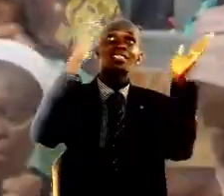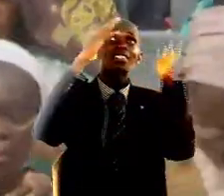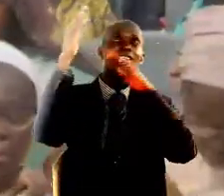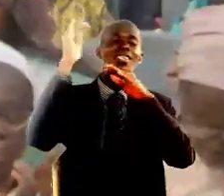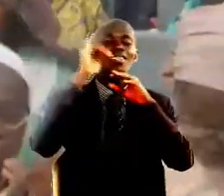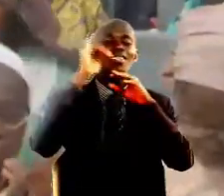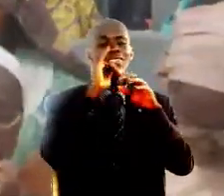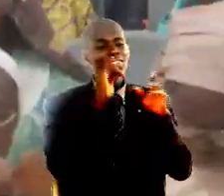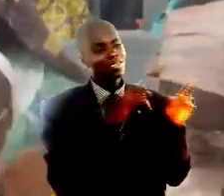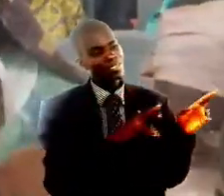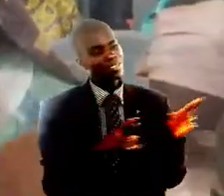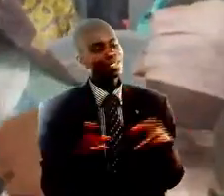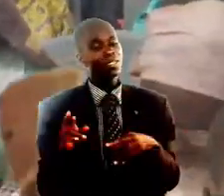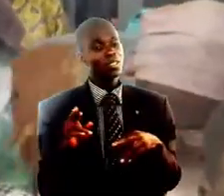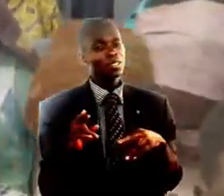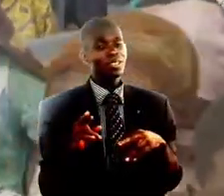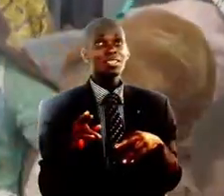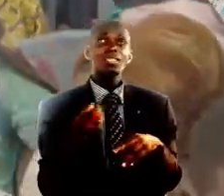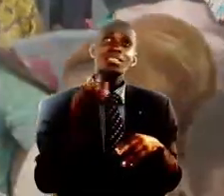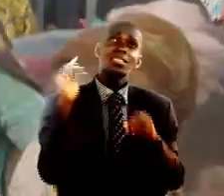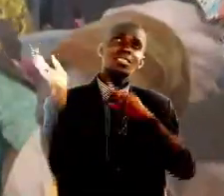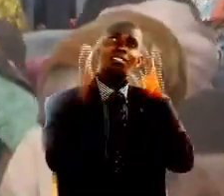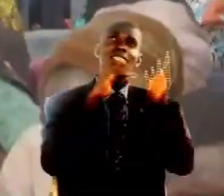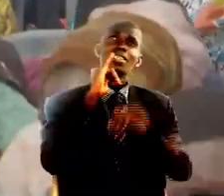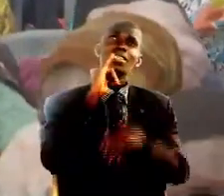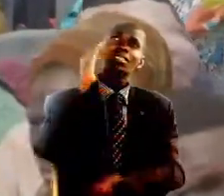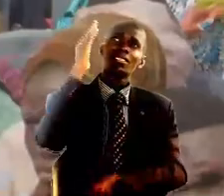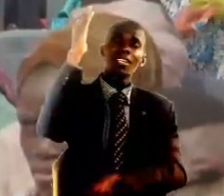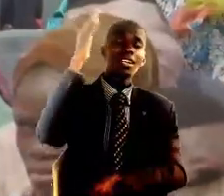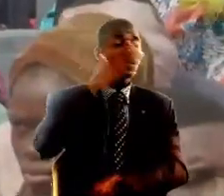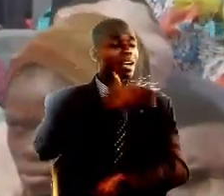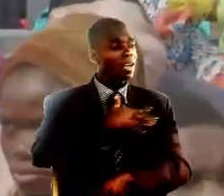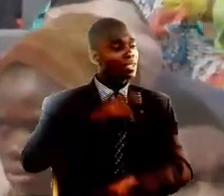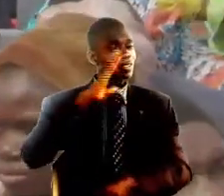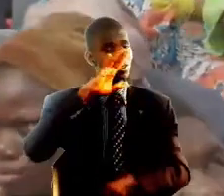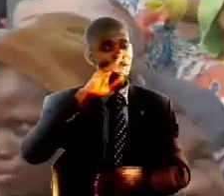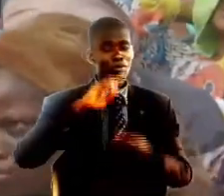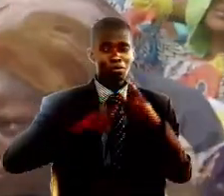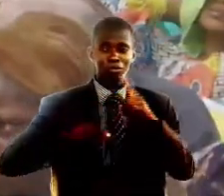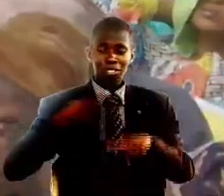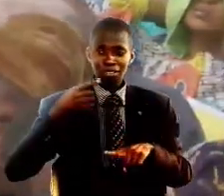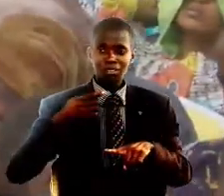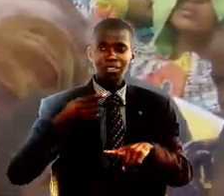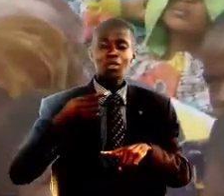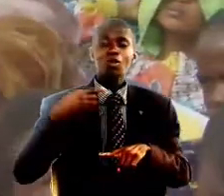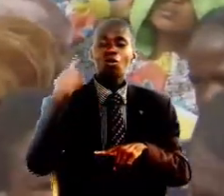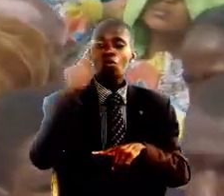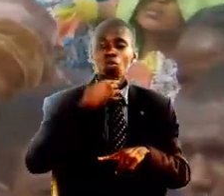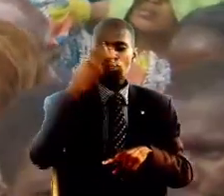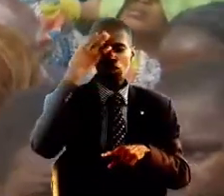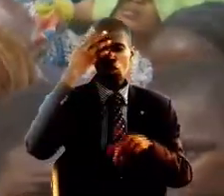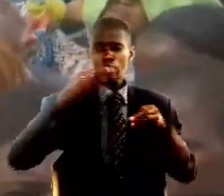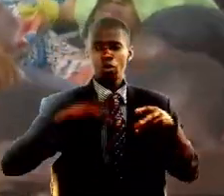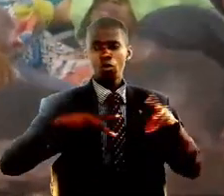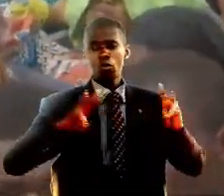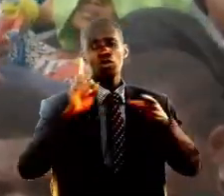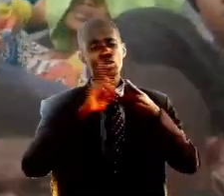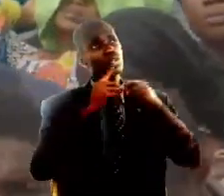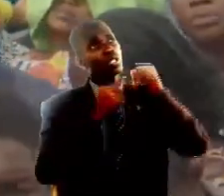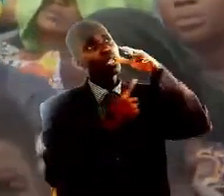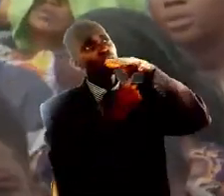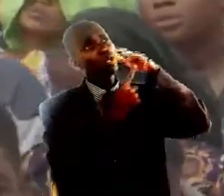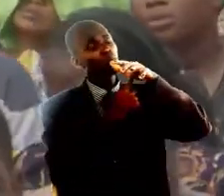Because there's an associate that knows the path to the top, the path to